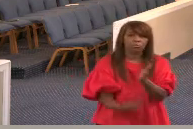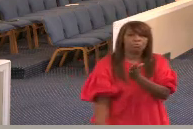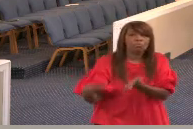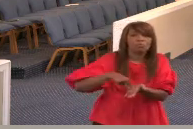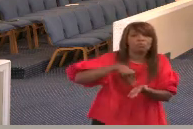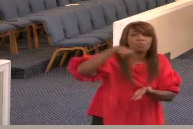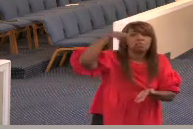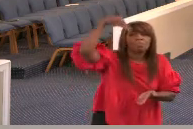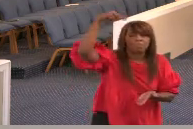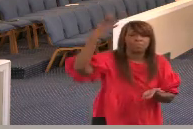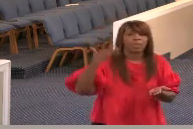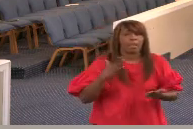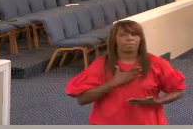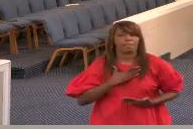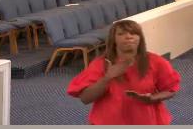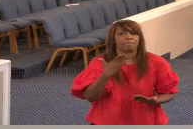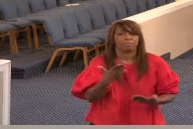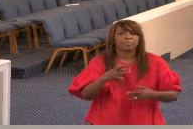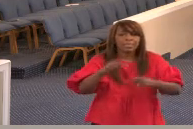sins.